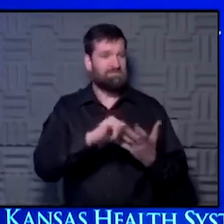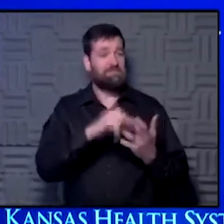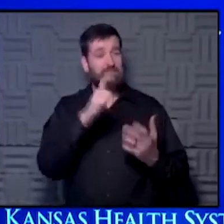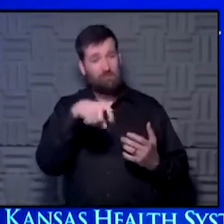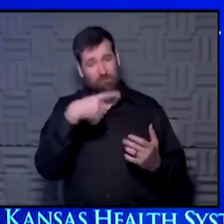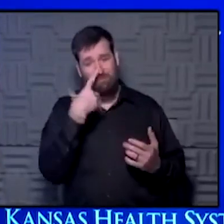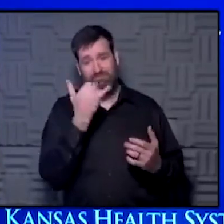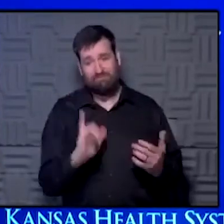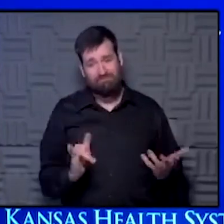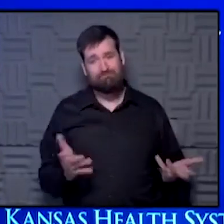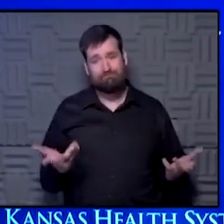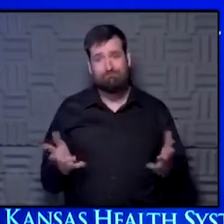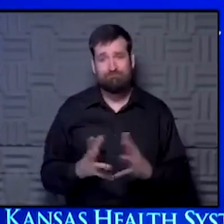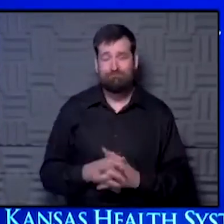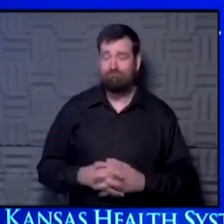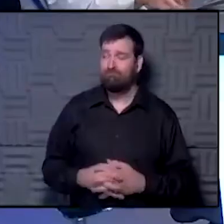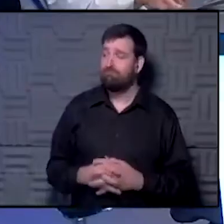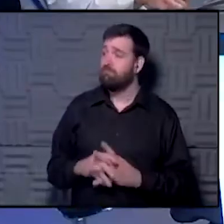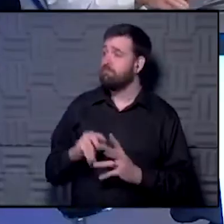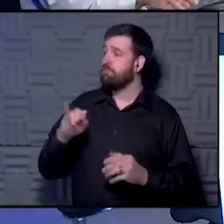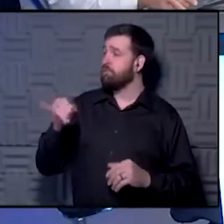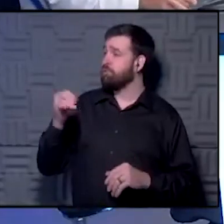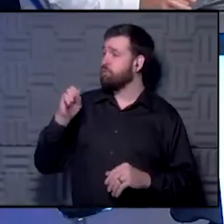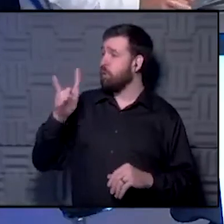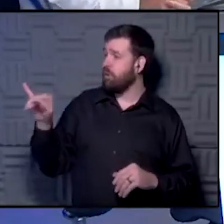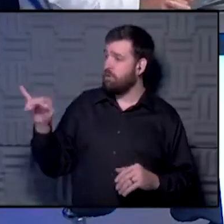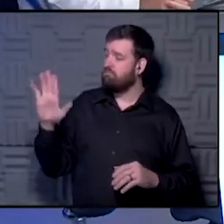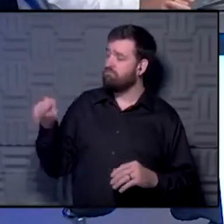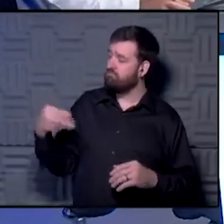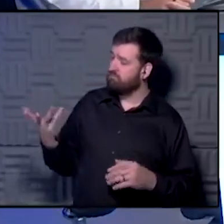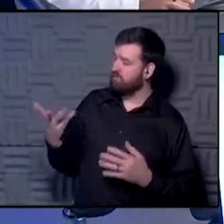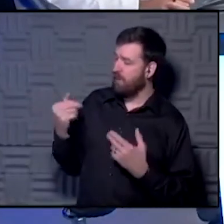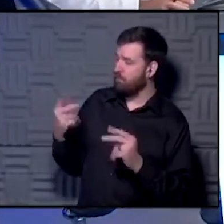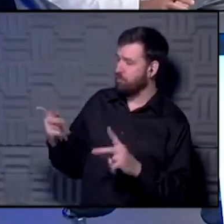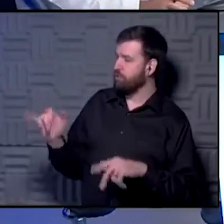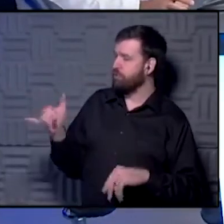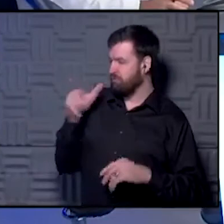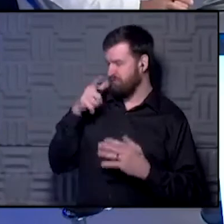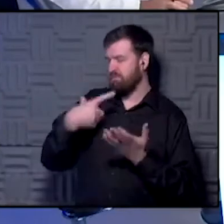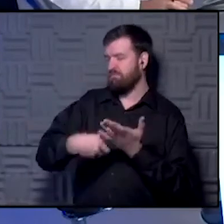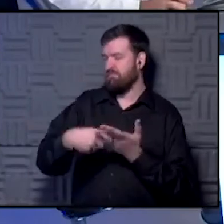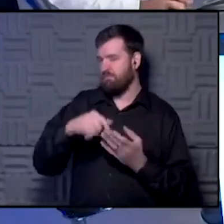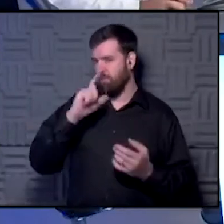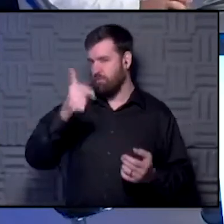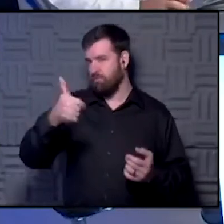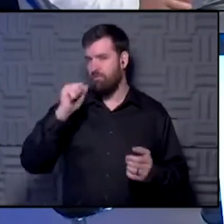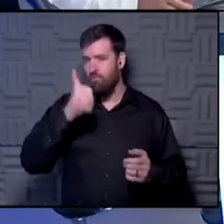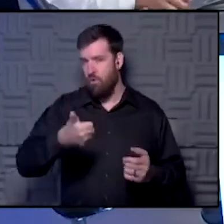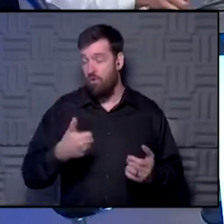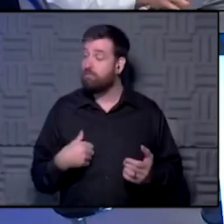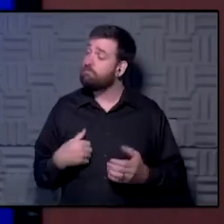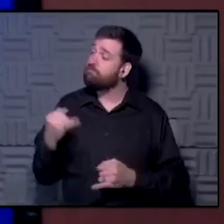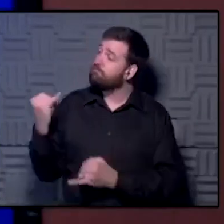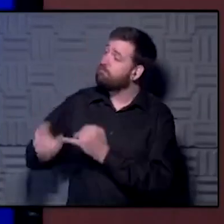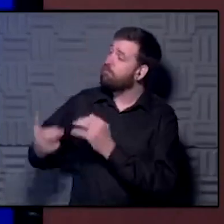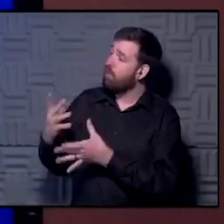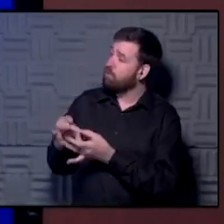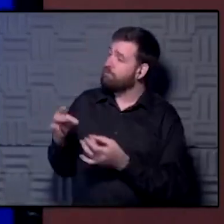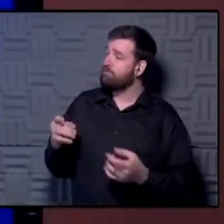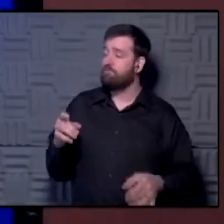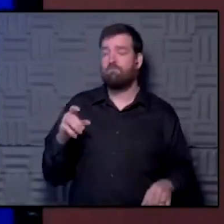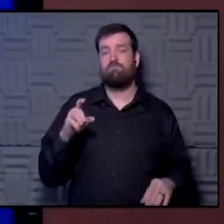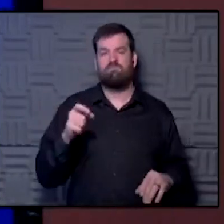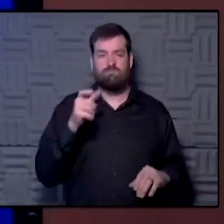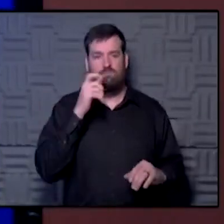think. And Jodi, I was going to give you an opportunity, and then we'll talk about tomorrow. What are your final thoughts? I think I